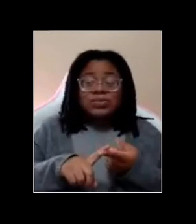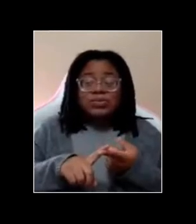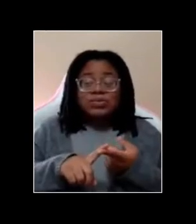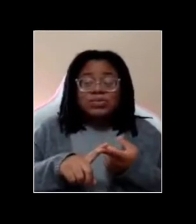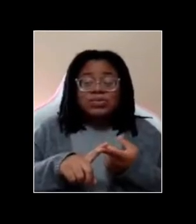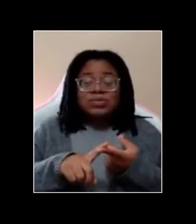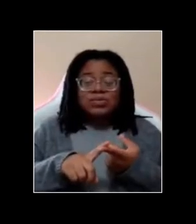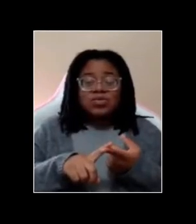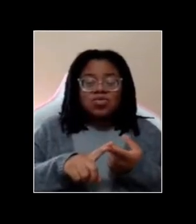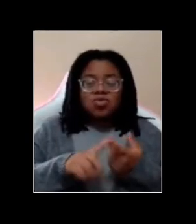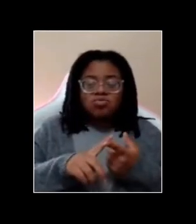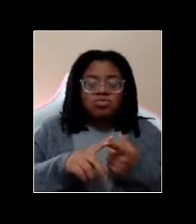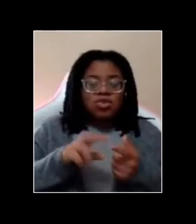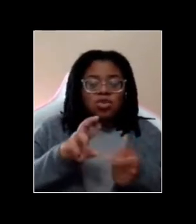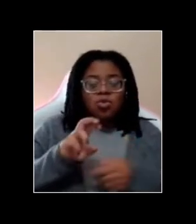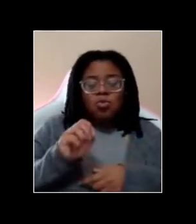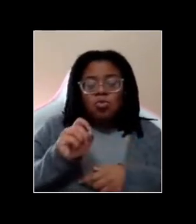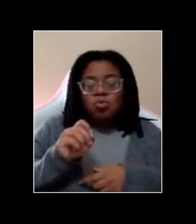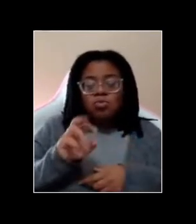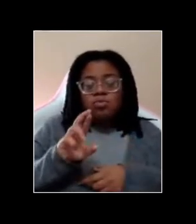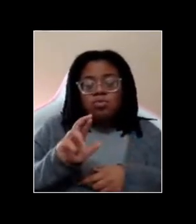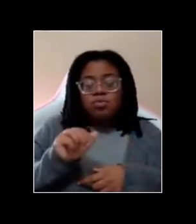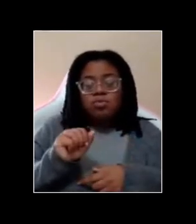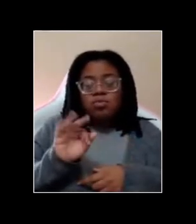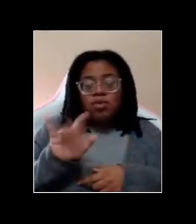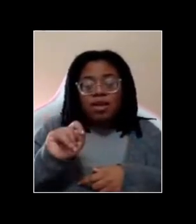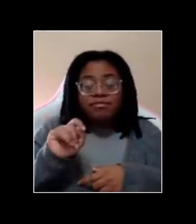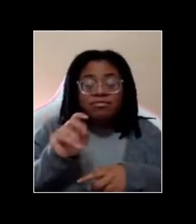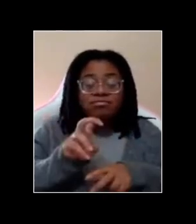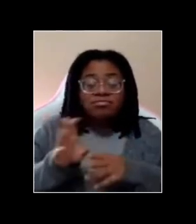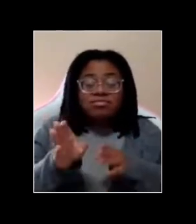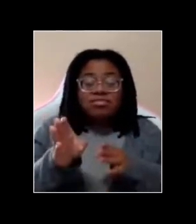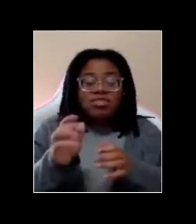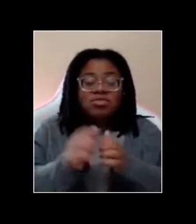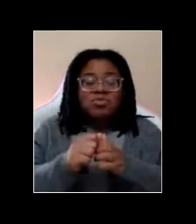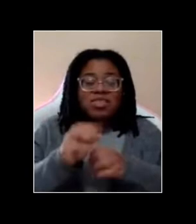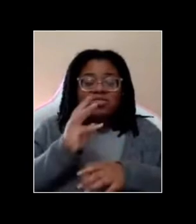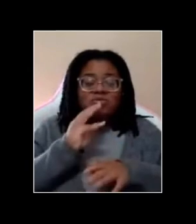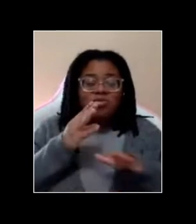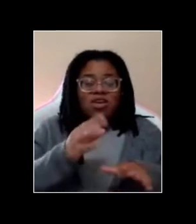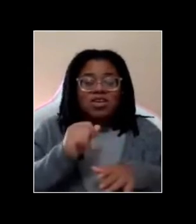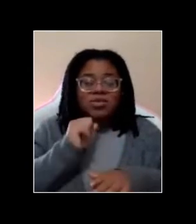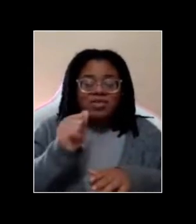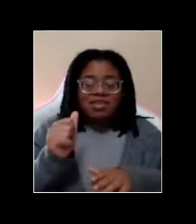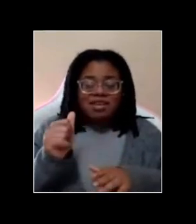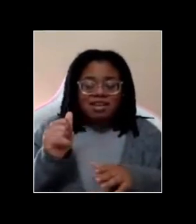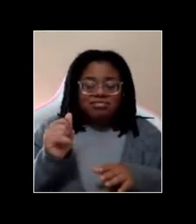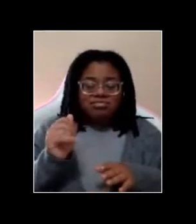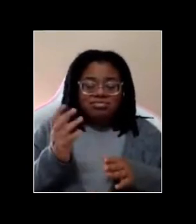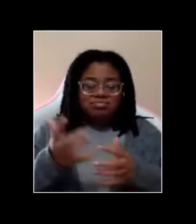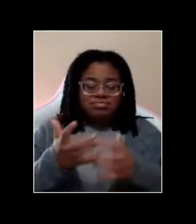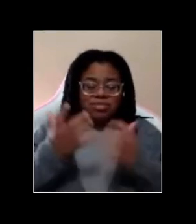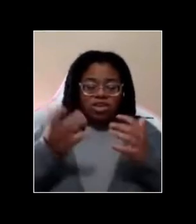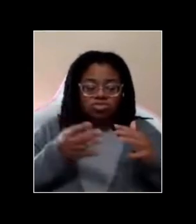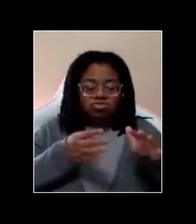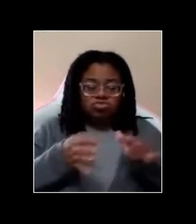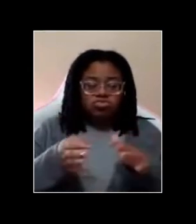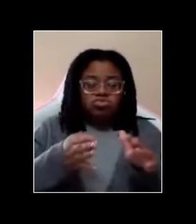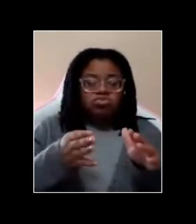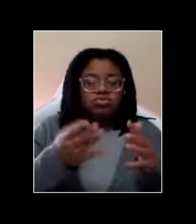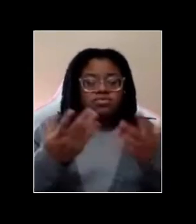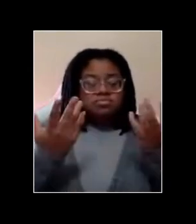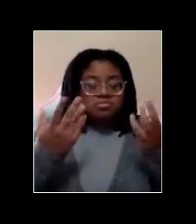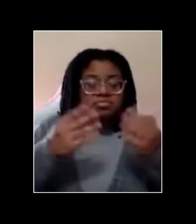to raft down a river that doesn't have as high of stream flow, or, it might not be possible. And also algal